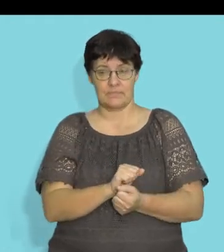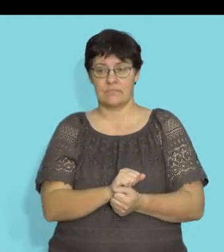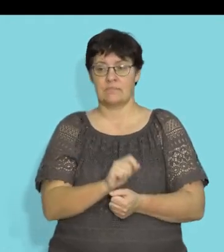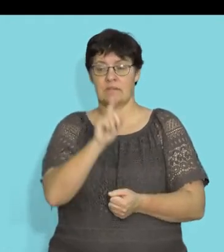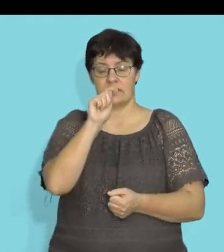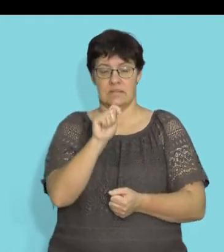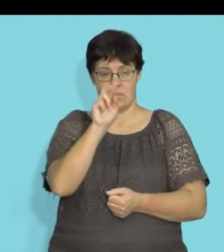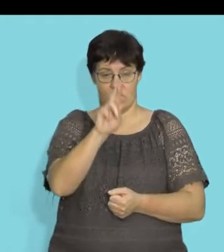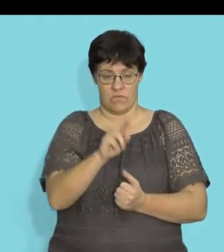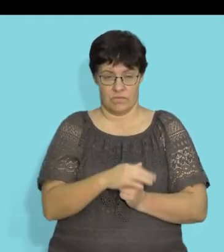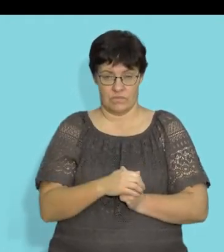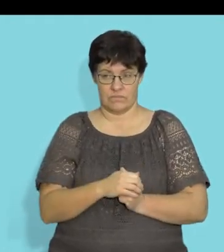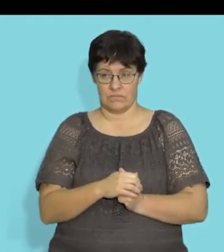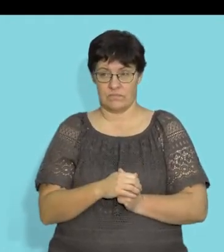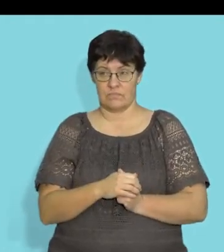the TR